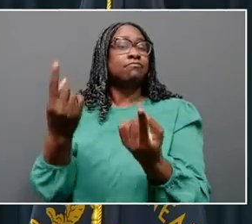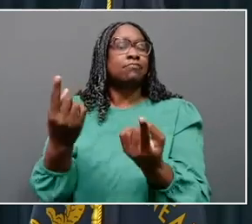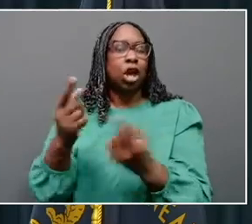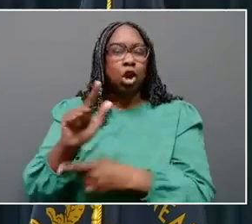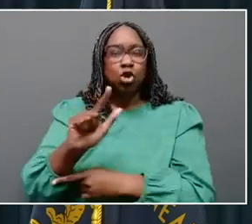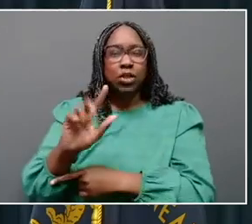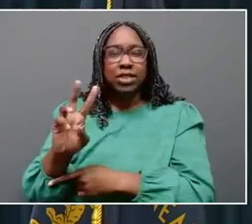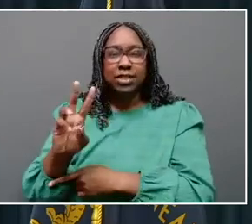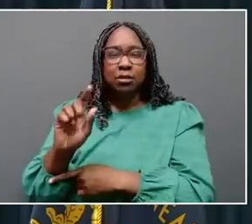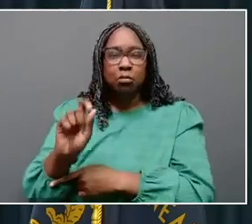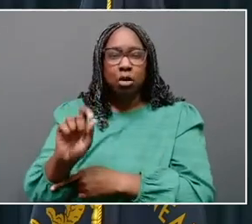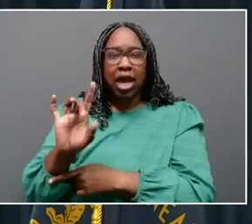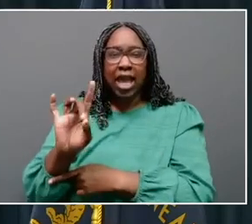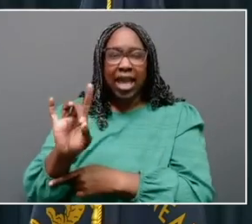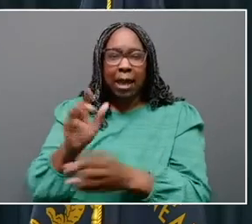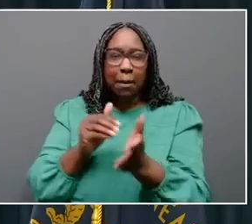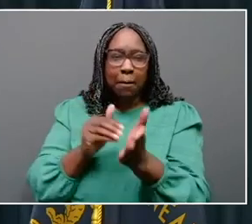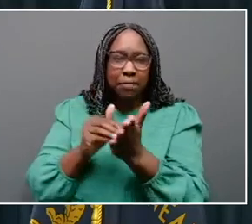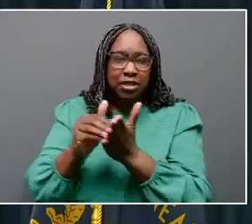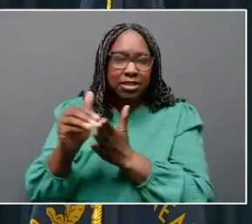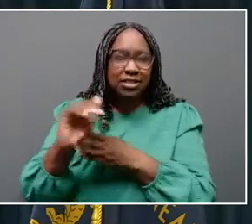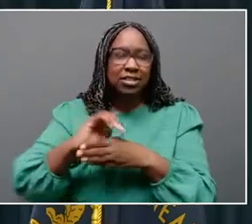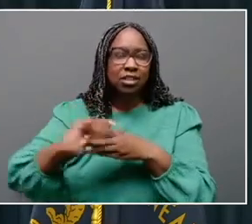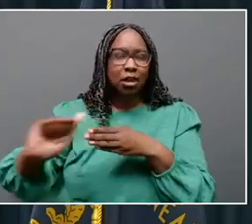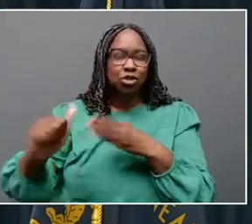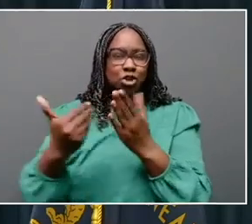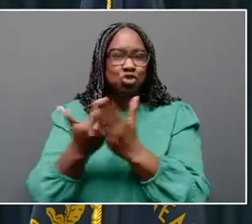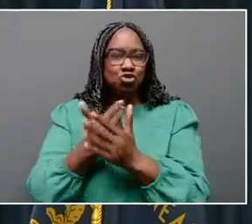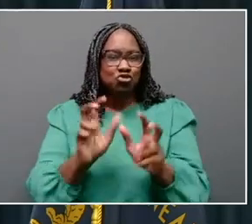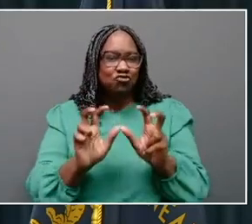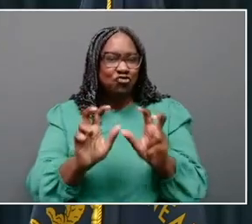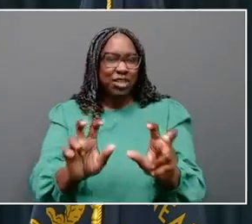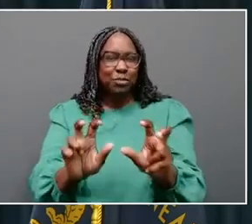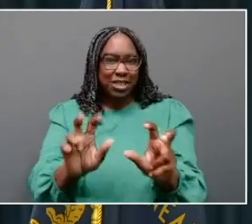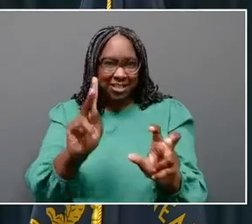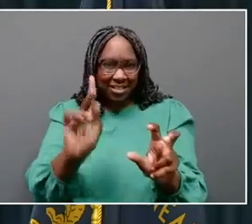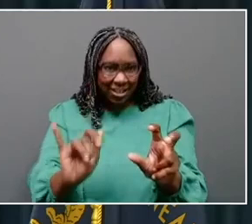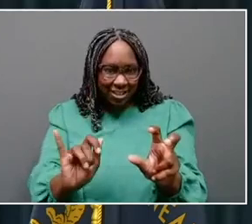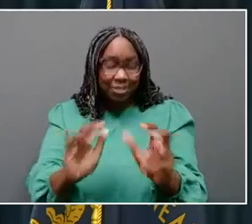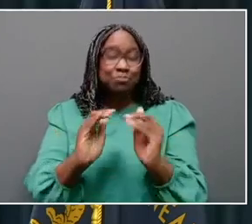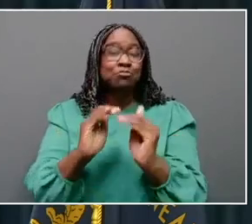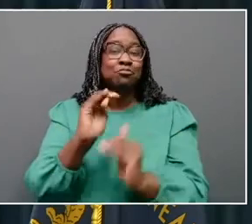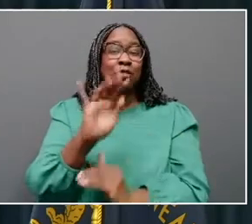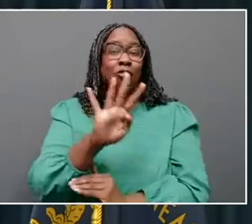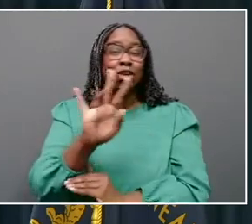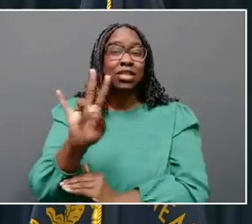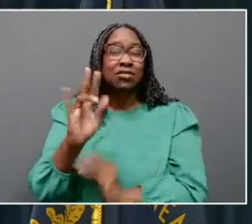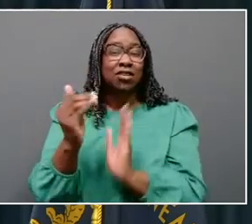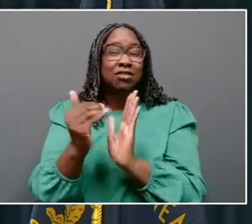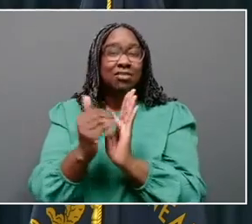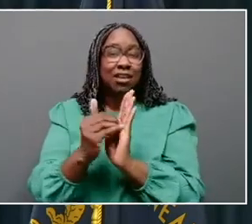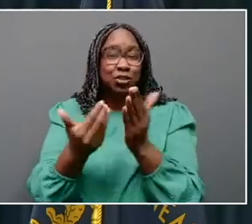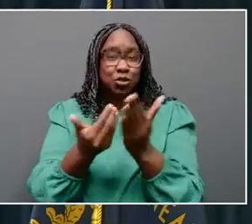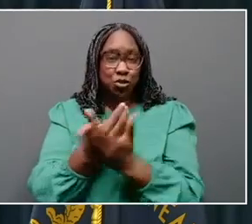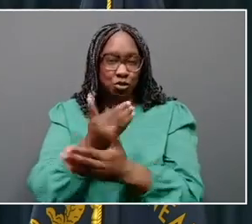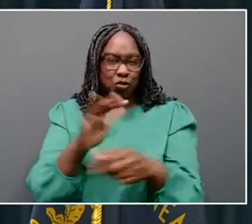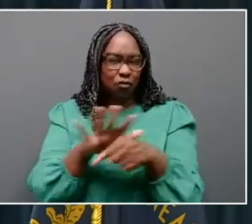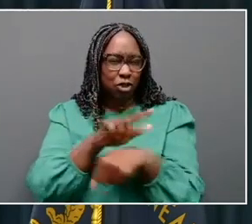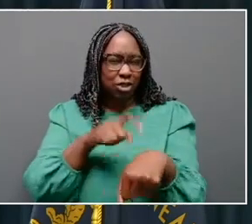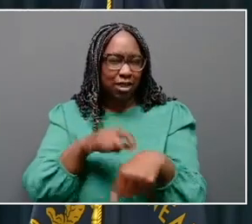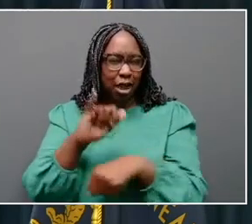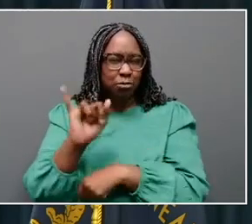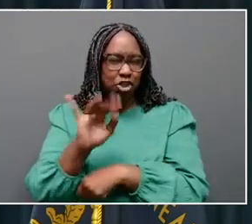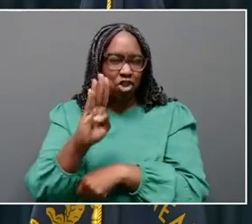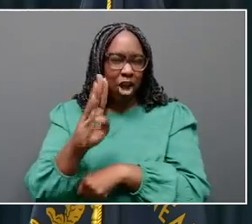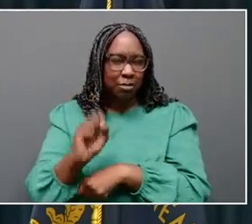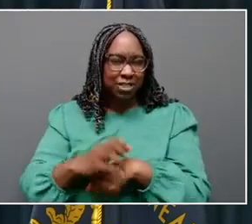$26.8 billion in new investment in Kentucky and well over 47,000 new full-time jobs. As